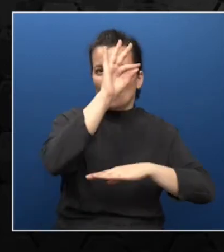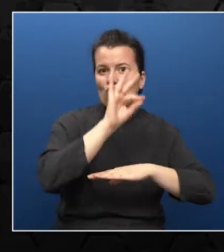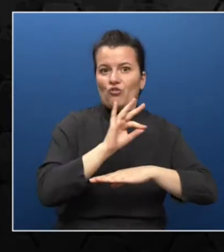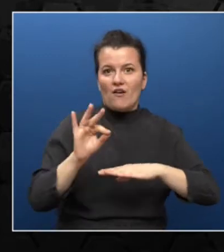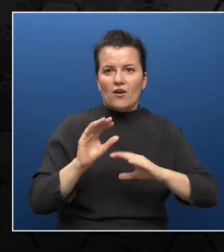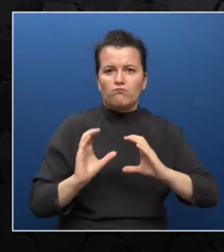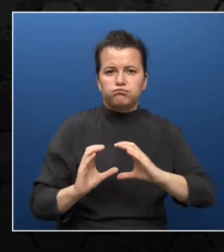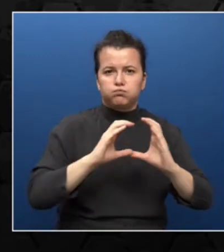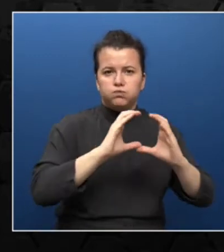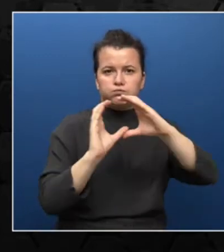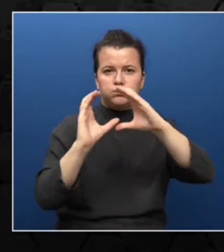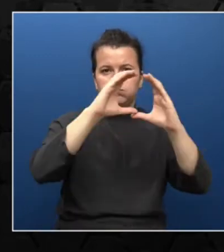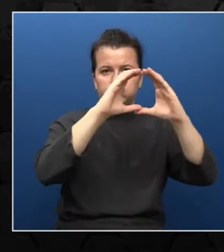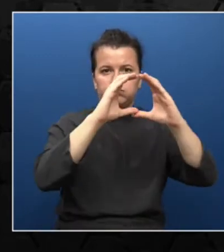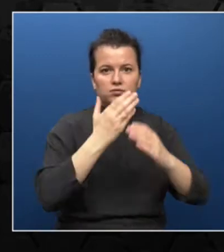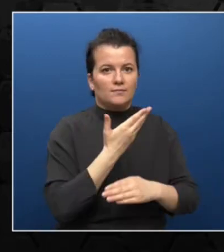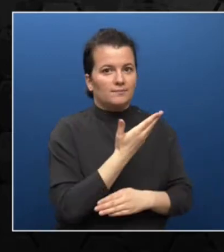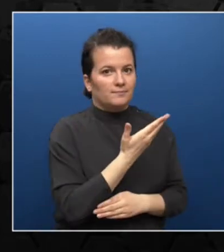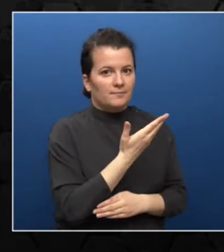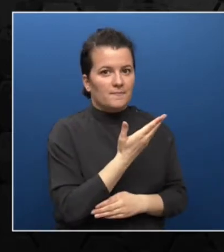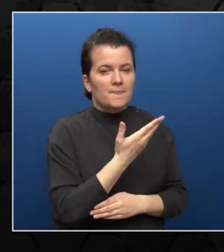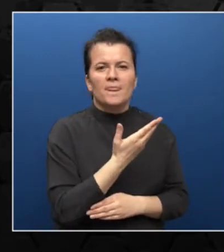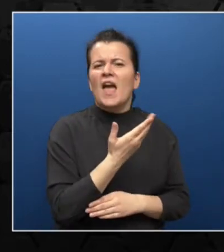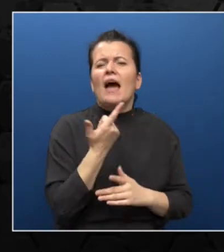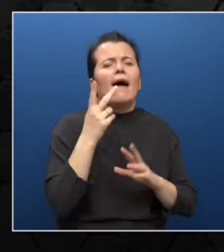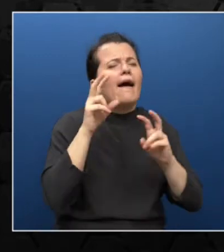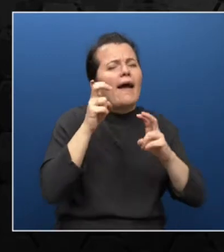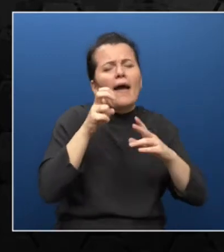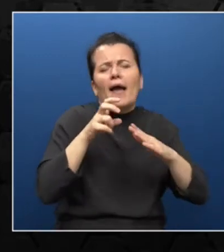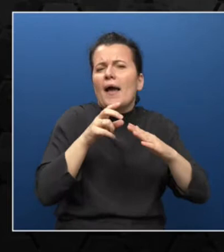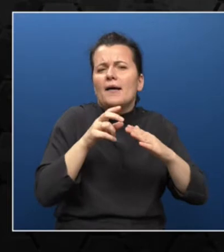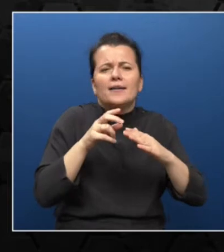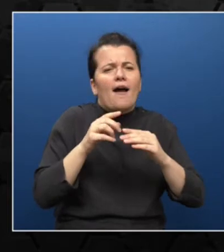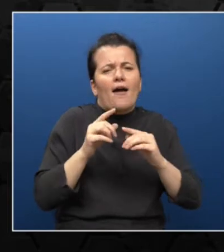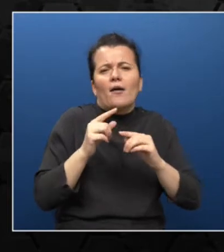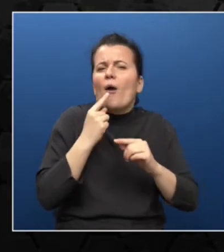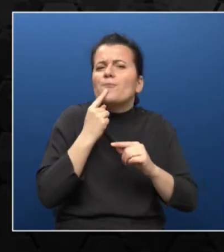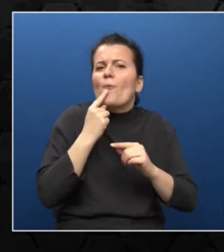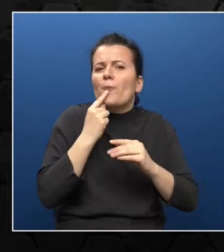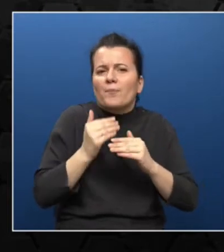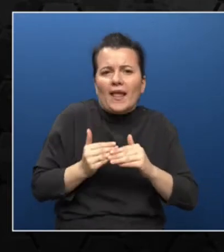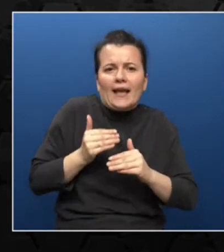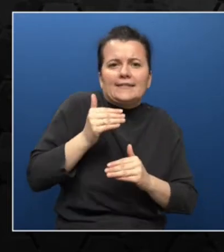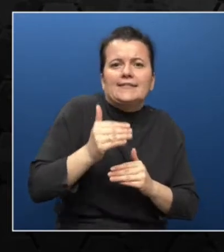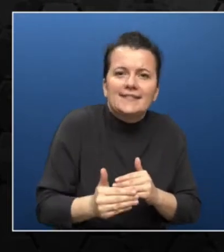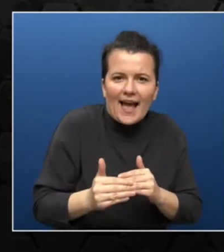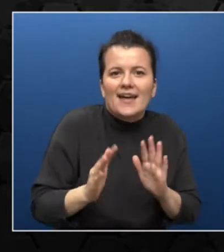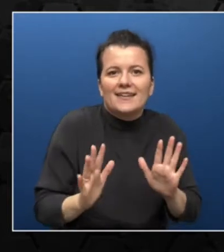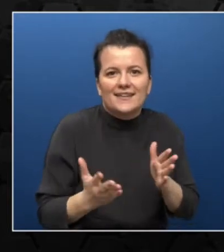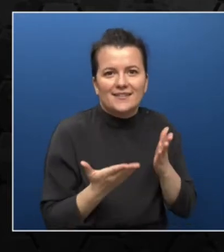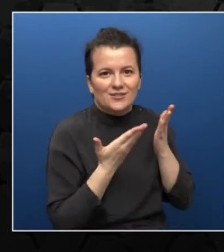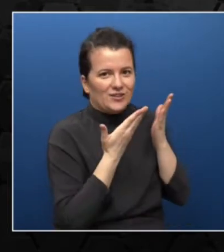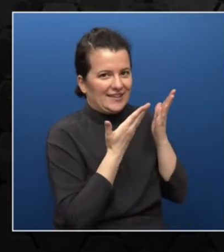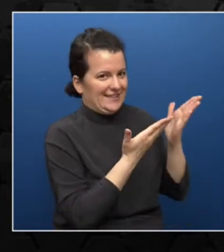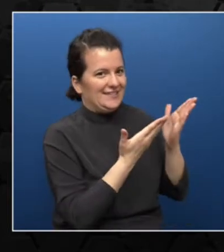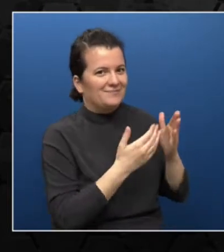Again, this is like, I'll start from the very basic. So it's totally fine. Let me just see if, yeah, okay,